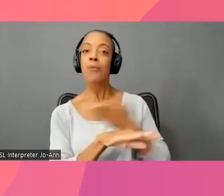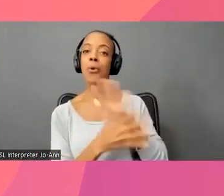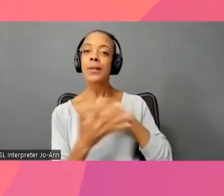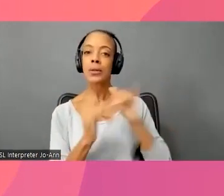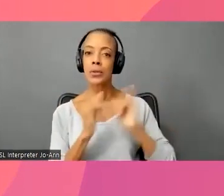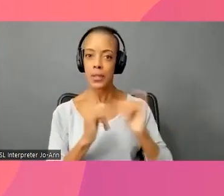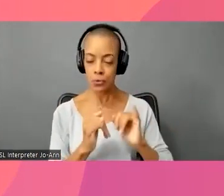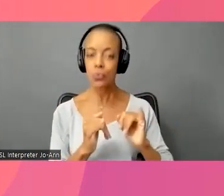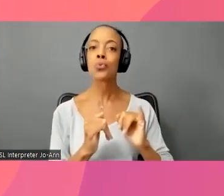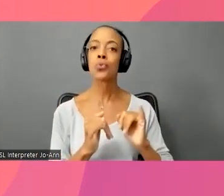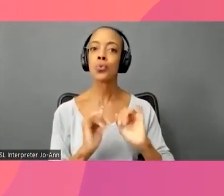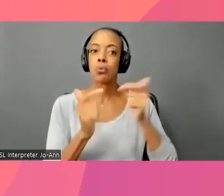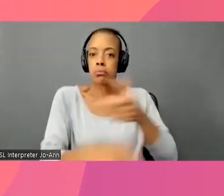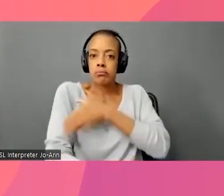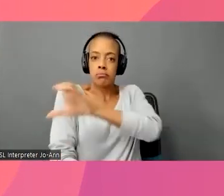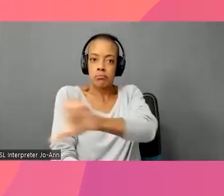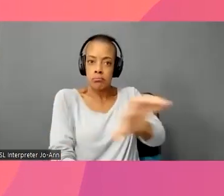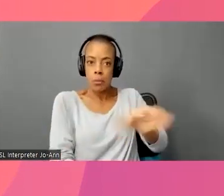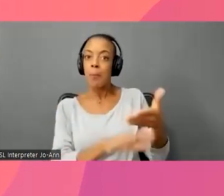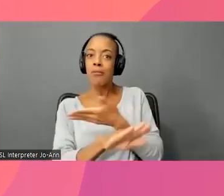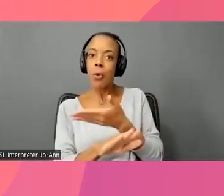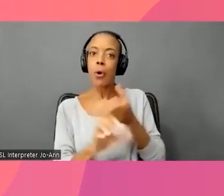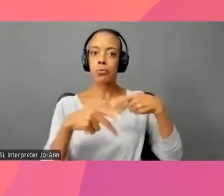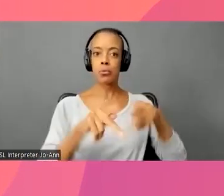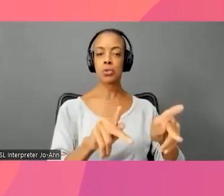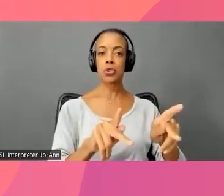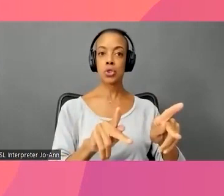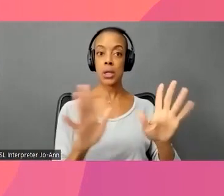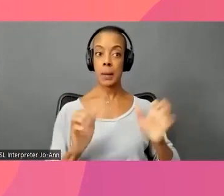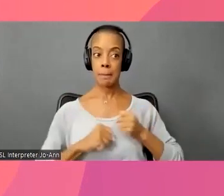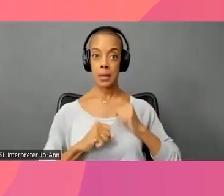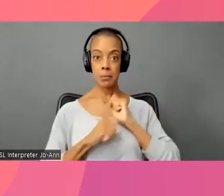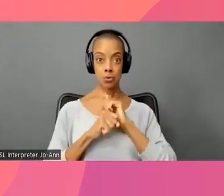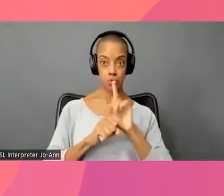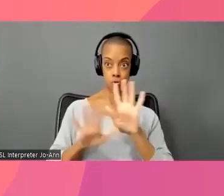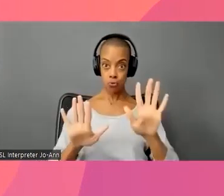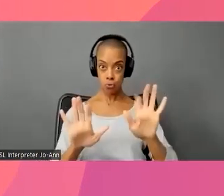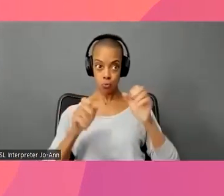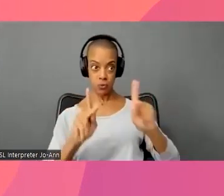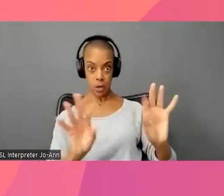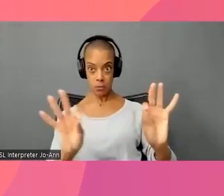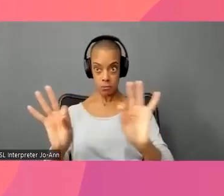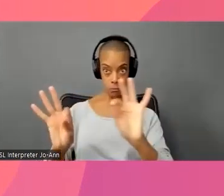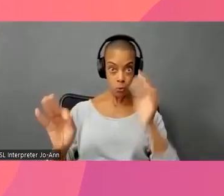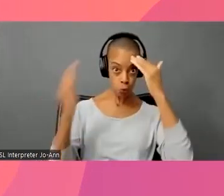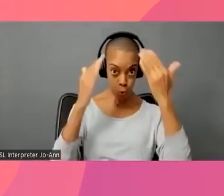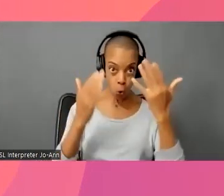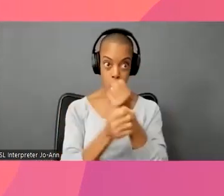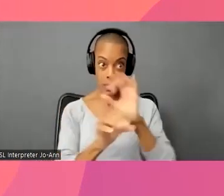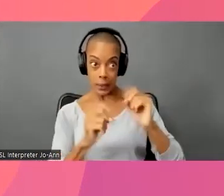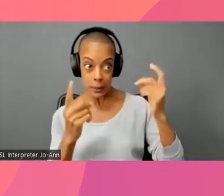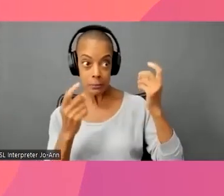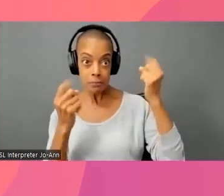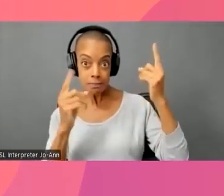before they provided their consent. I wanted to make sure that the consent that they were providing was informed and that they